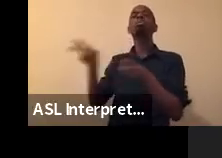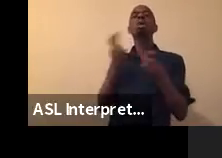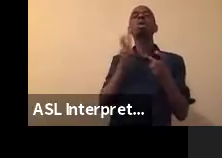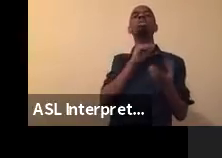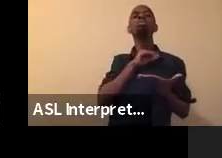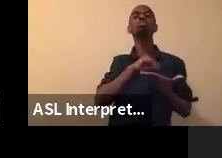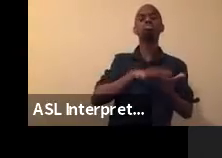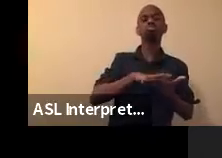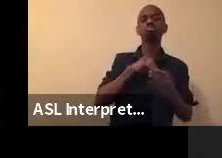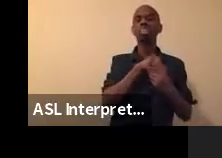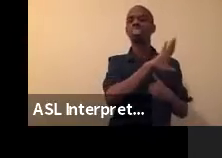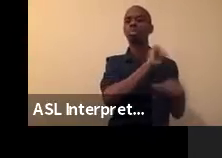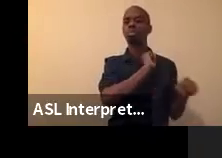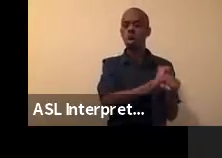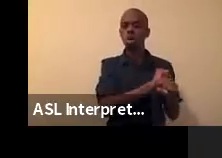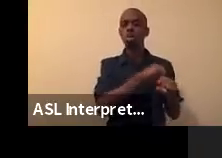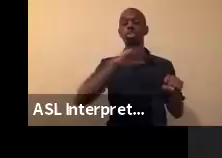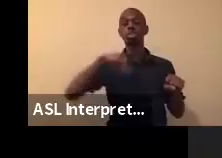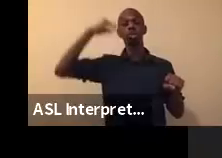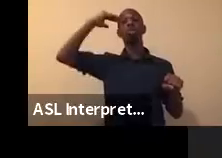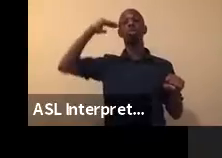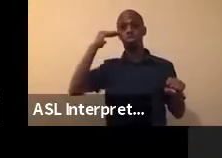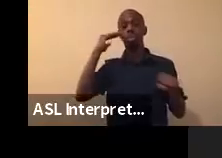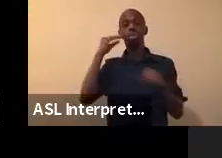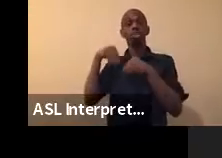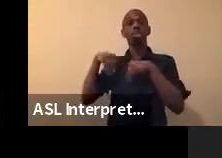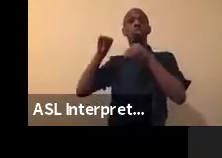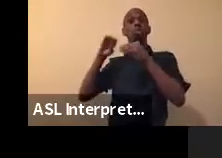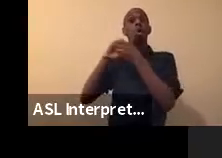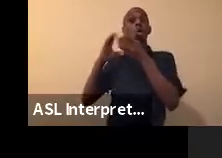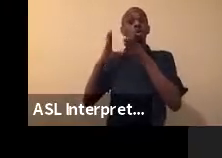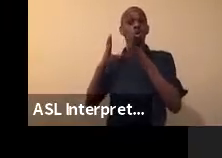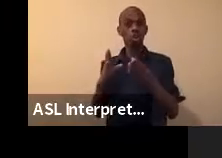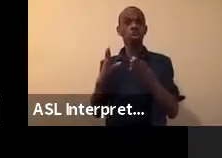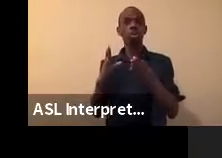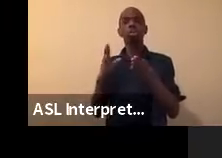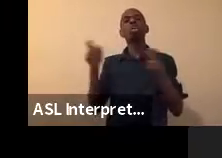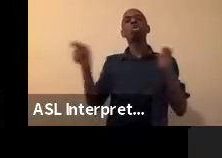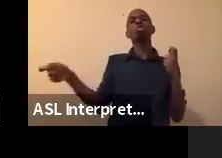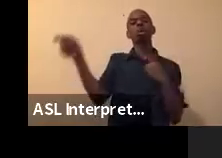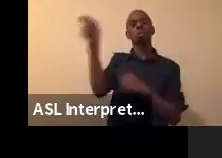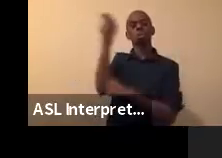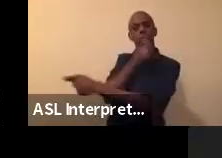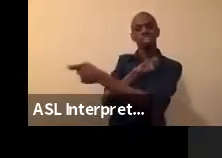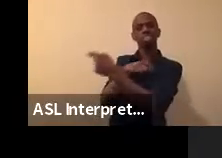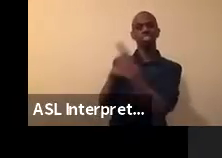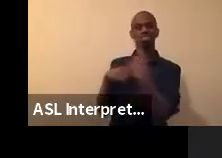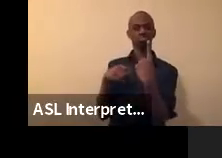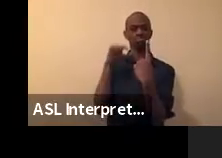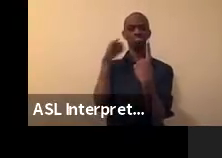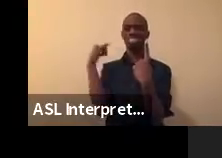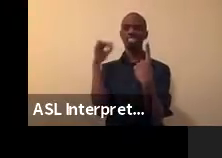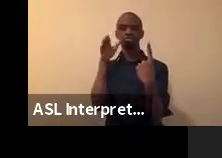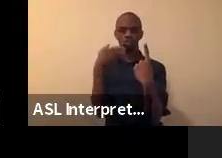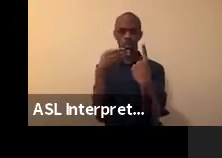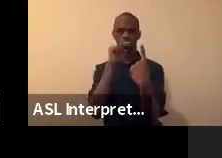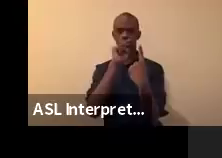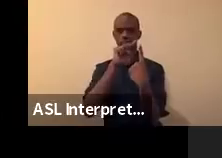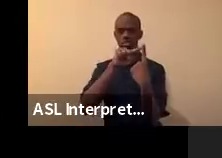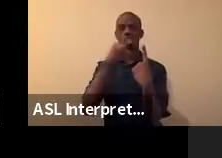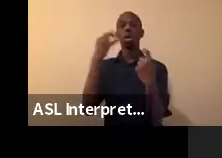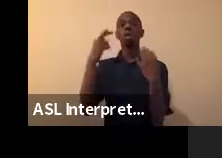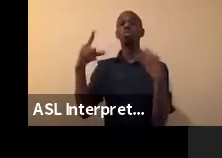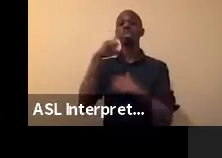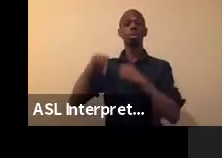Korean store owner became kind of the stand-in, right? You also saw Black people weighing on it. So you had, you know, if you think about Cornel West's